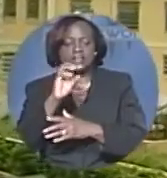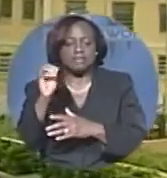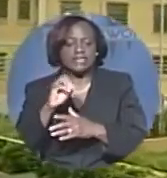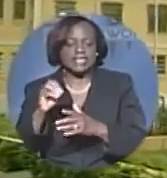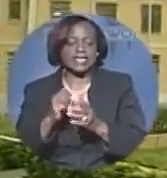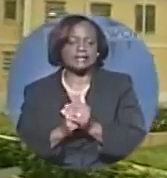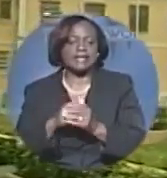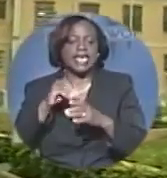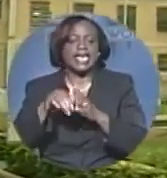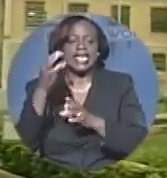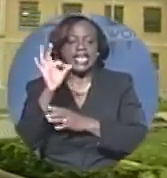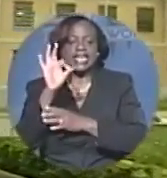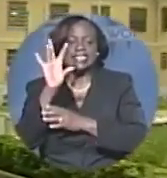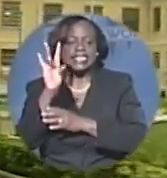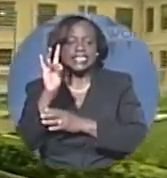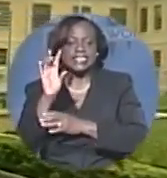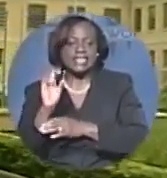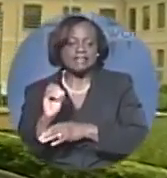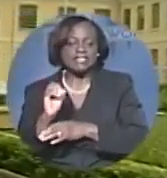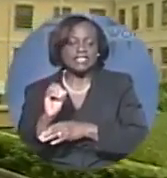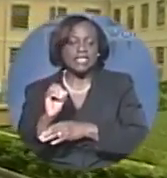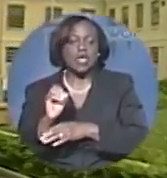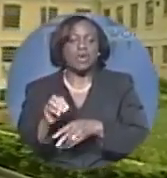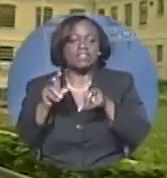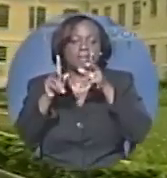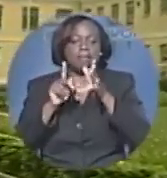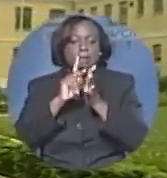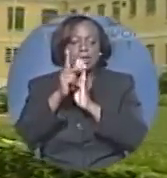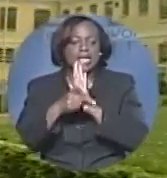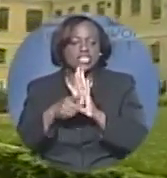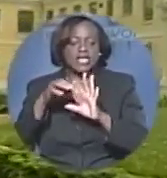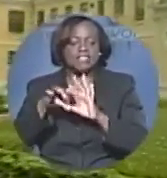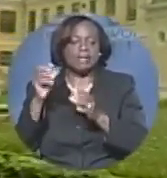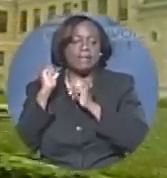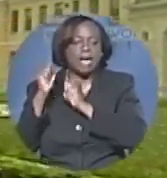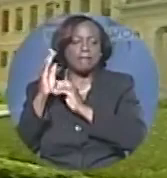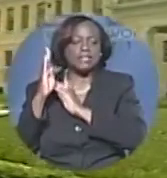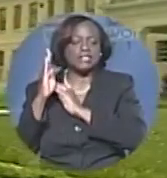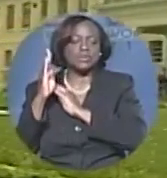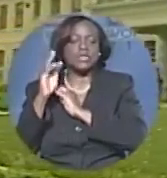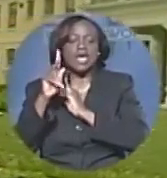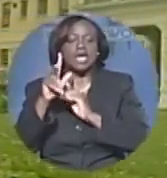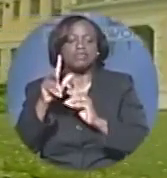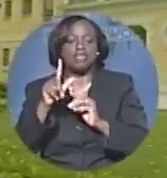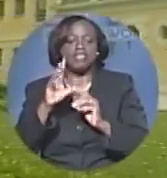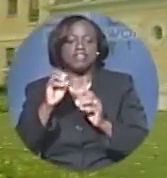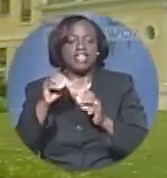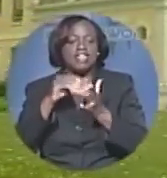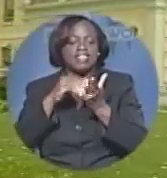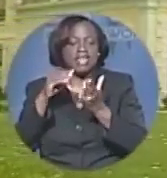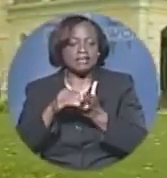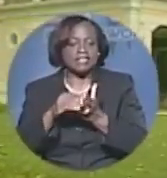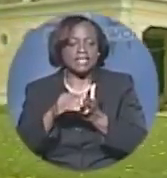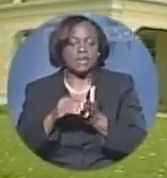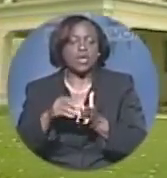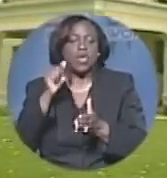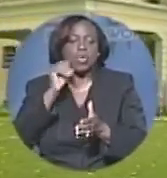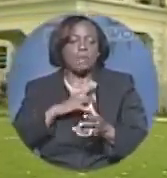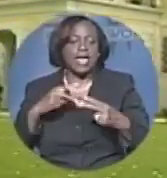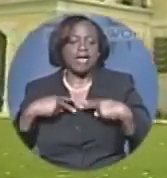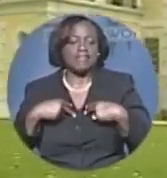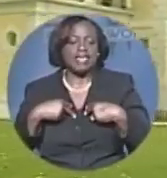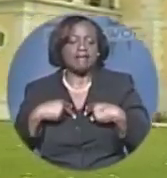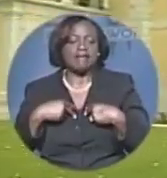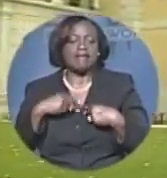in 1970, when the population of the Bahamas was about 170,000, women were expected to have an average of 4 live-born